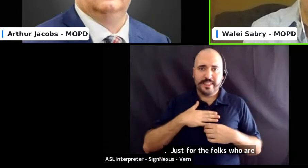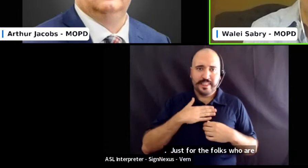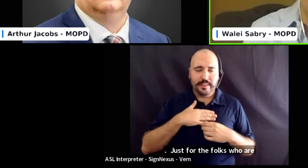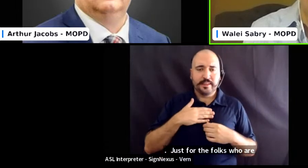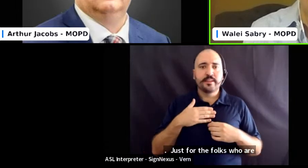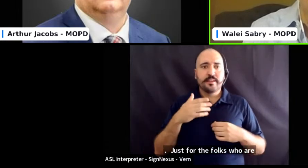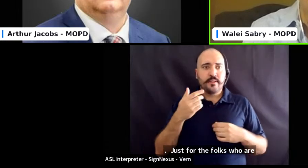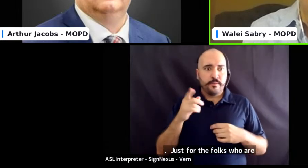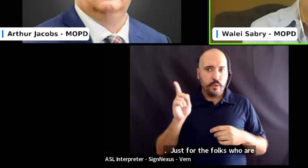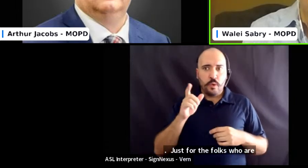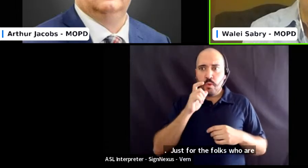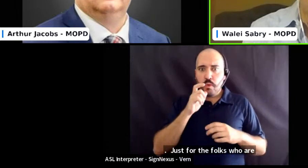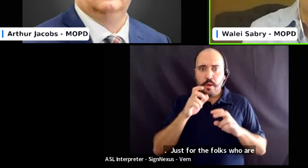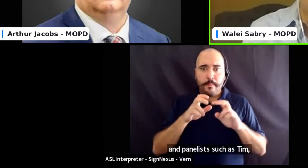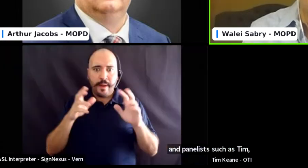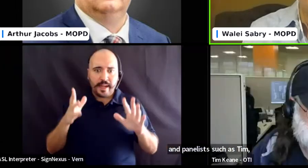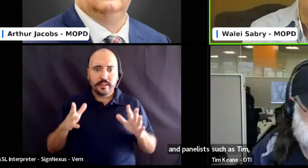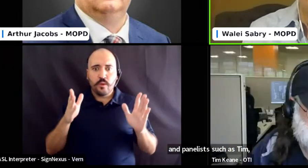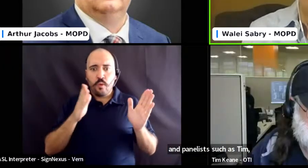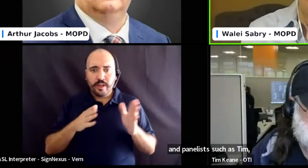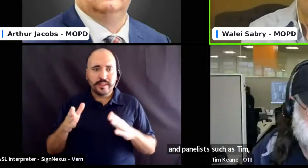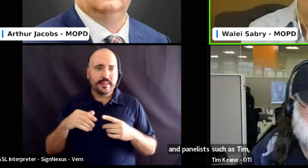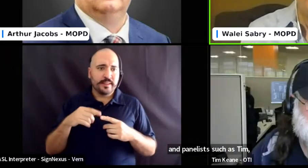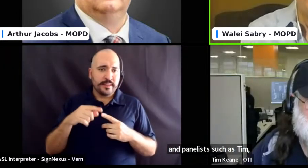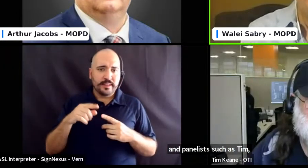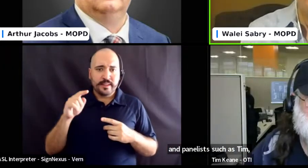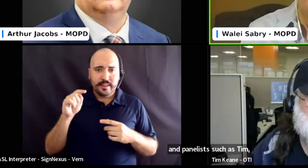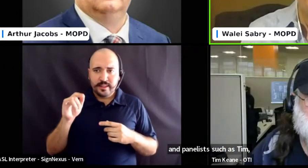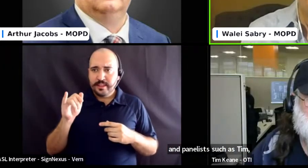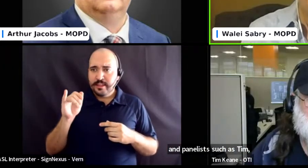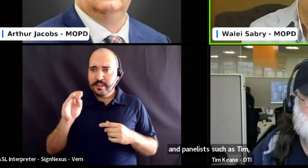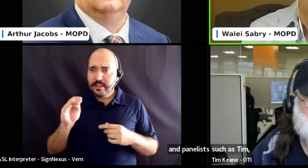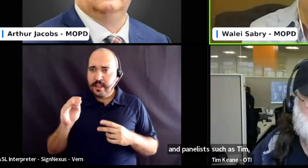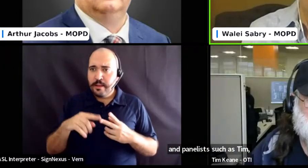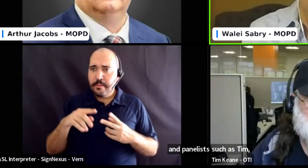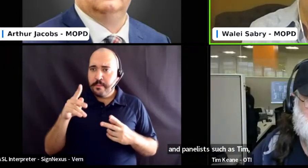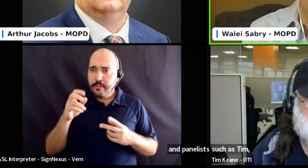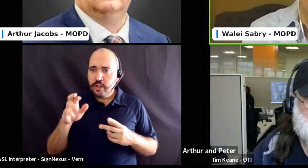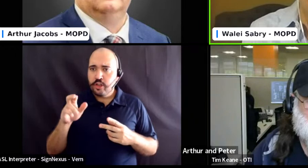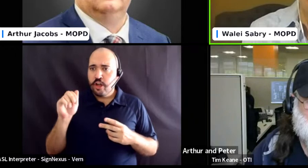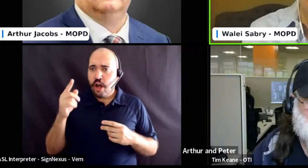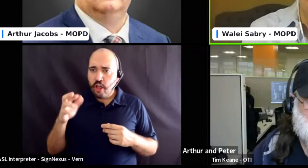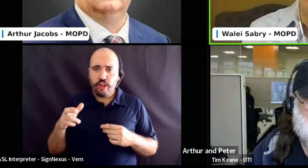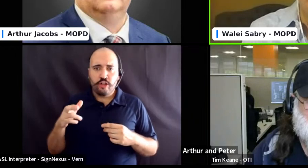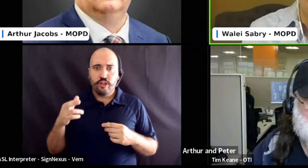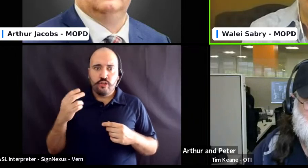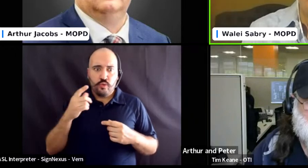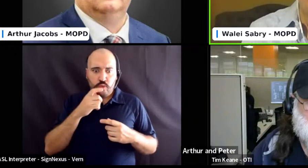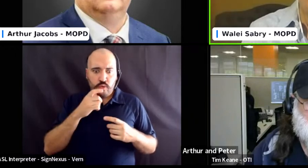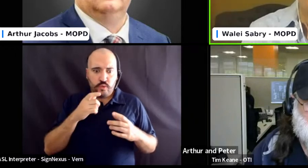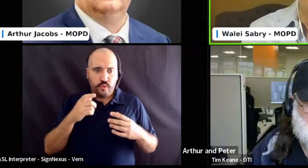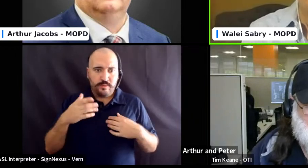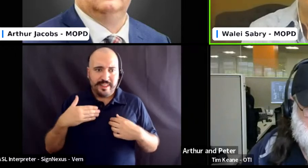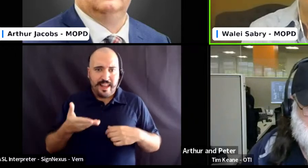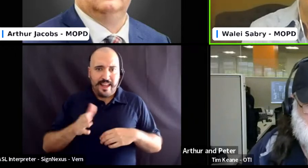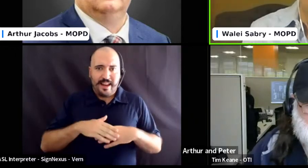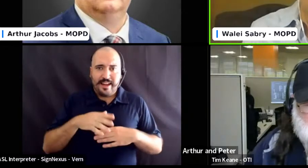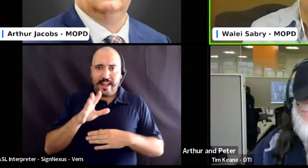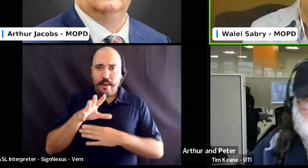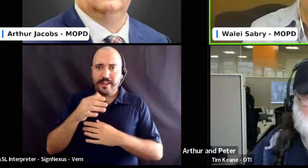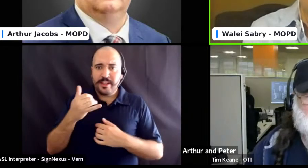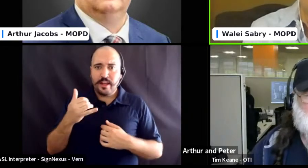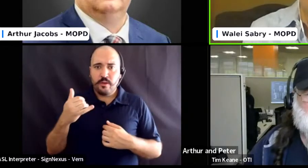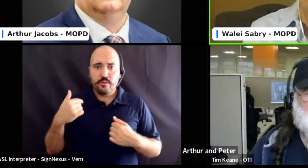and Peter, please turn on your camera right now if you feel comfortable doing so. We're just going to do